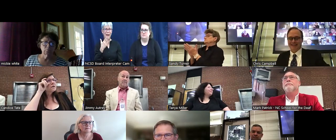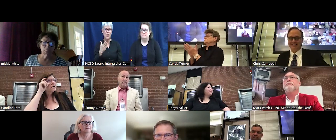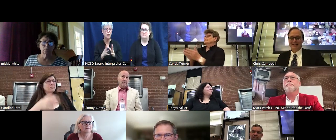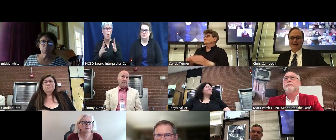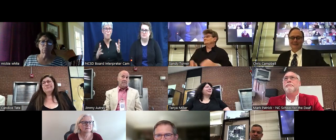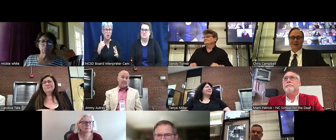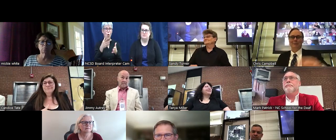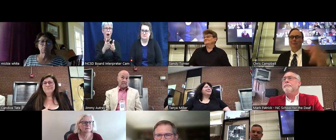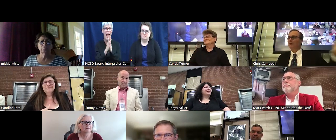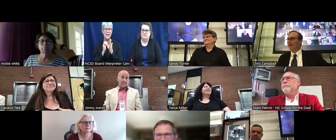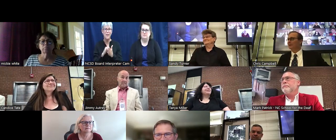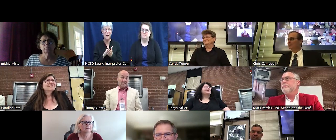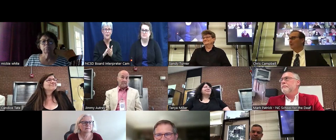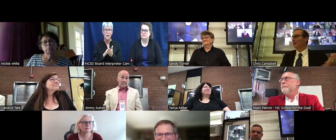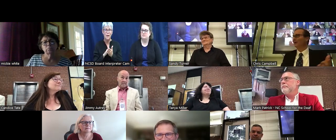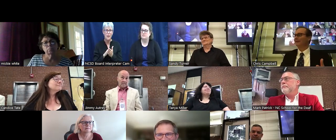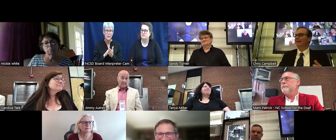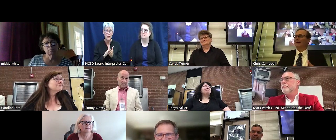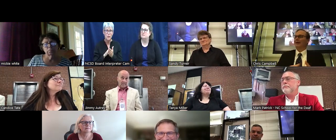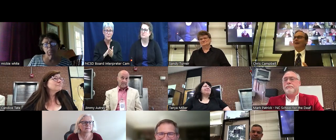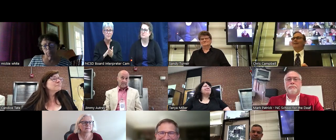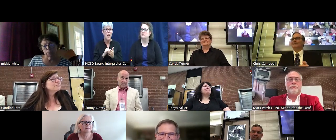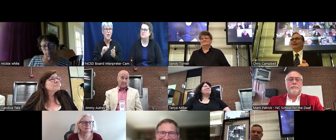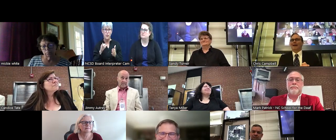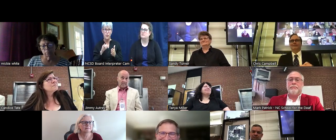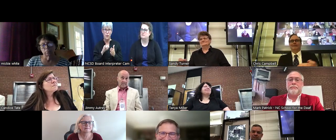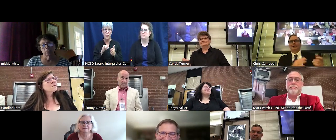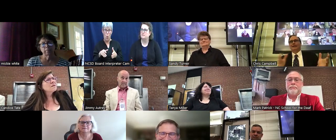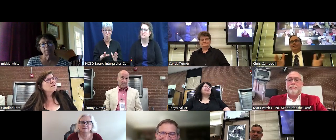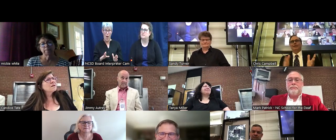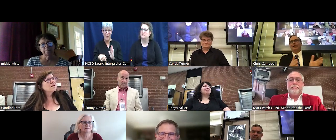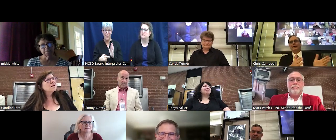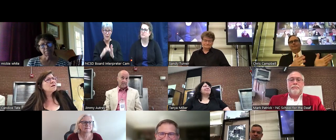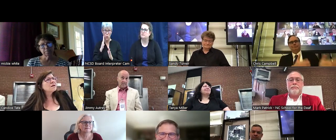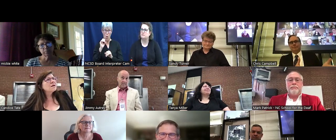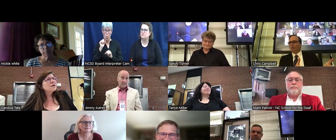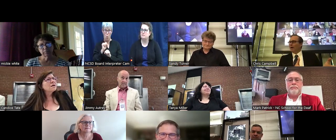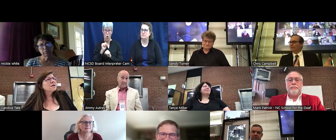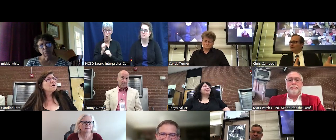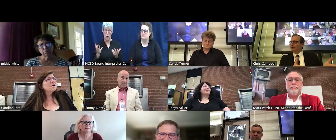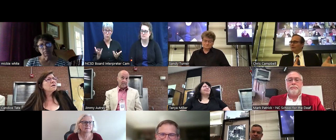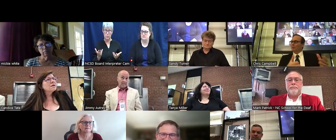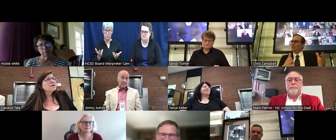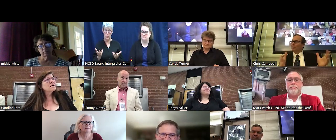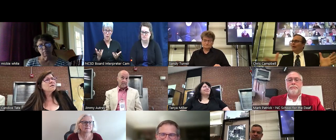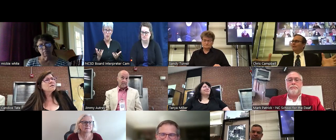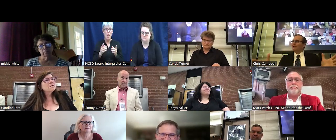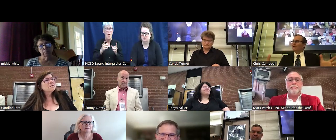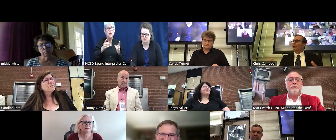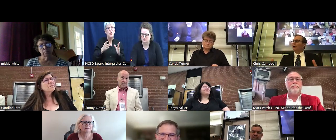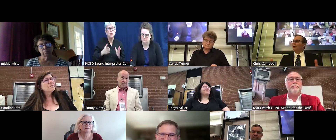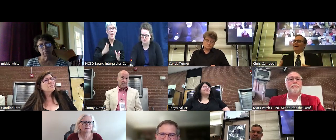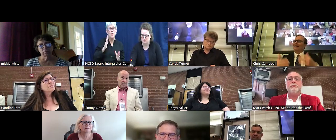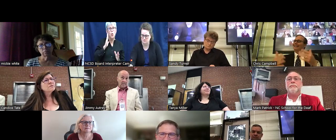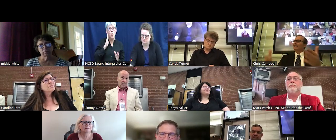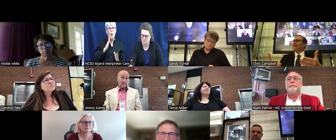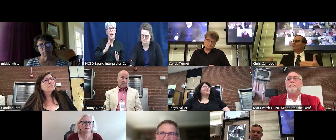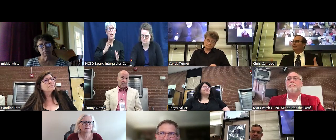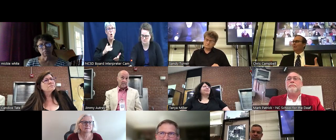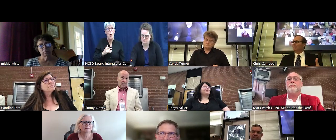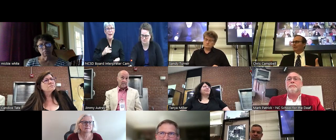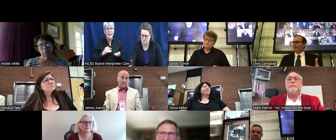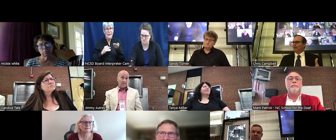it. So the way this will work is that the director will bring to you a